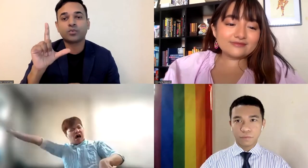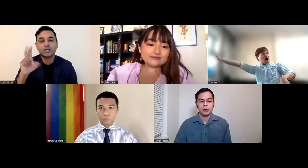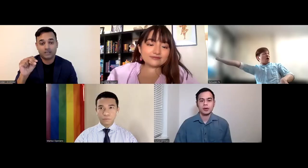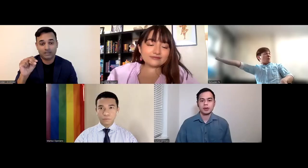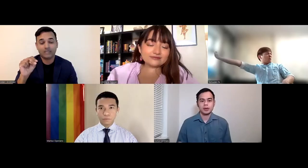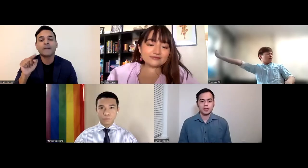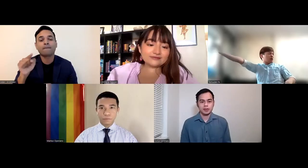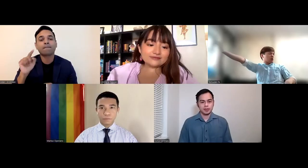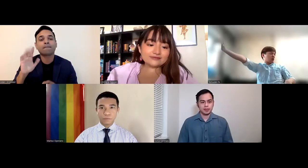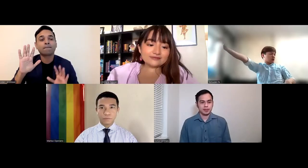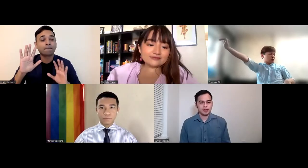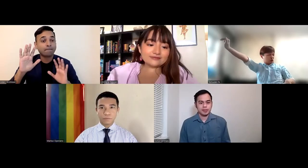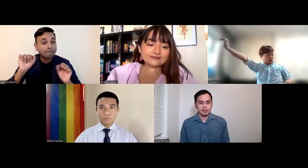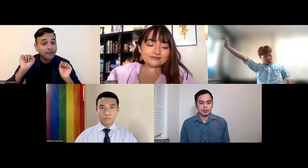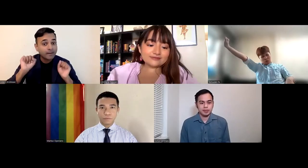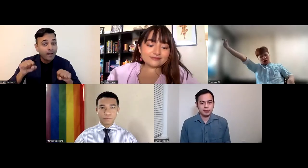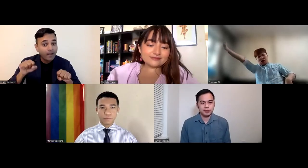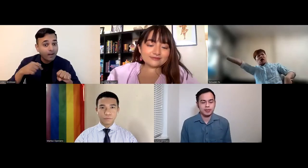And